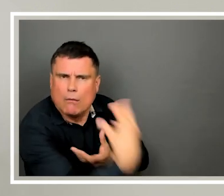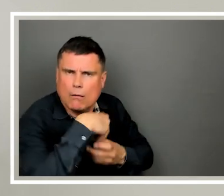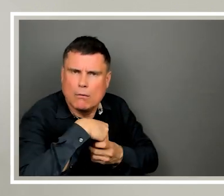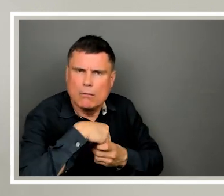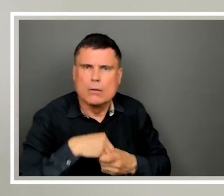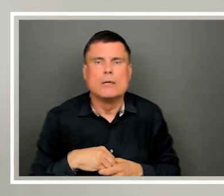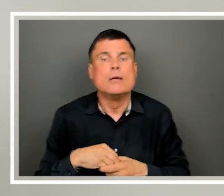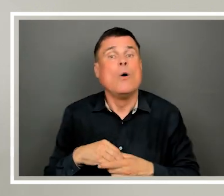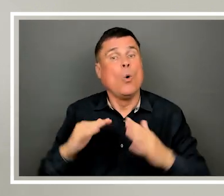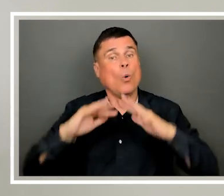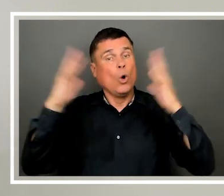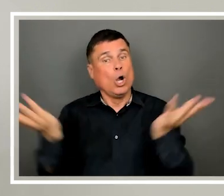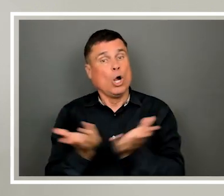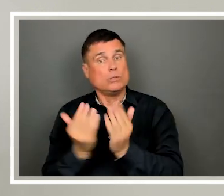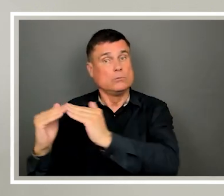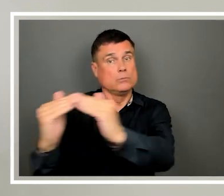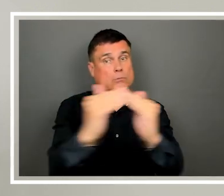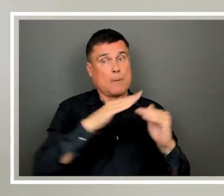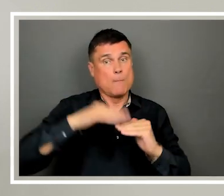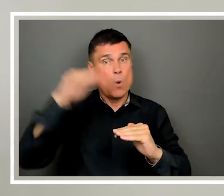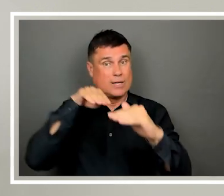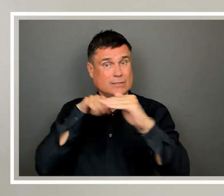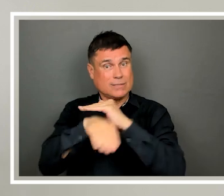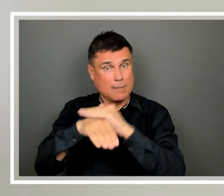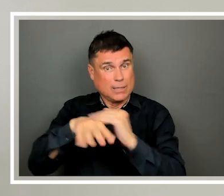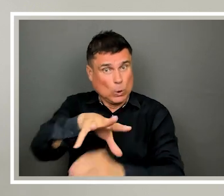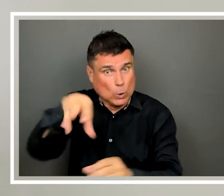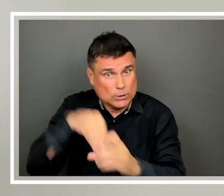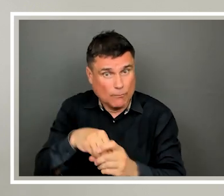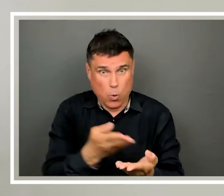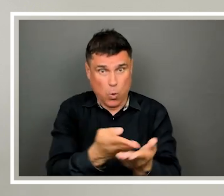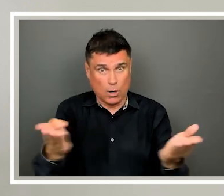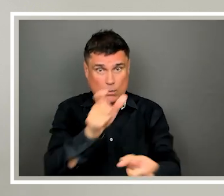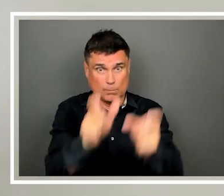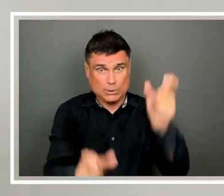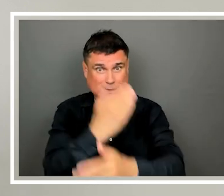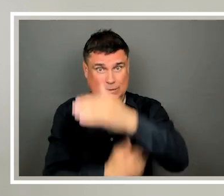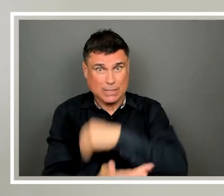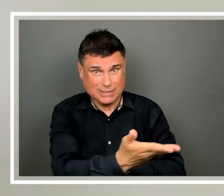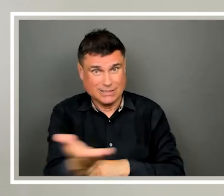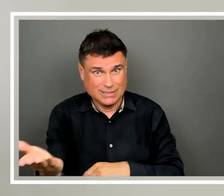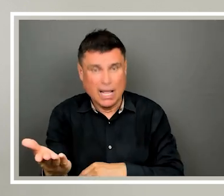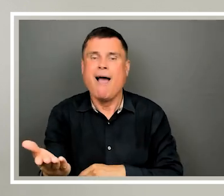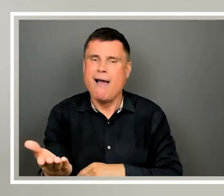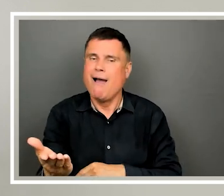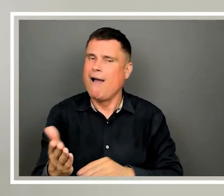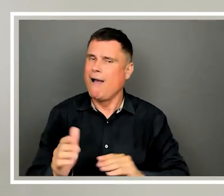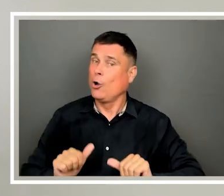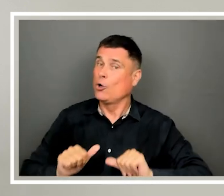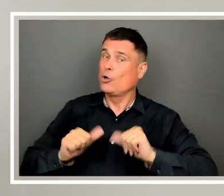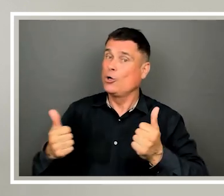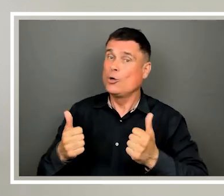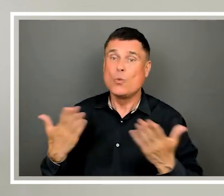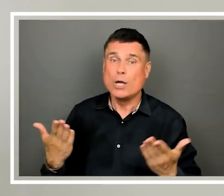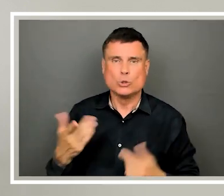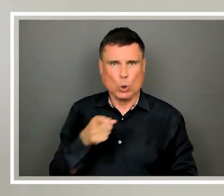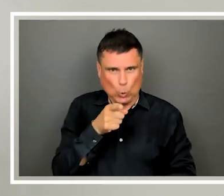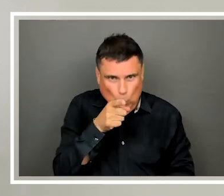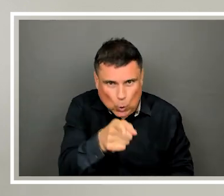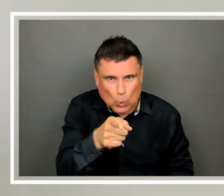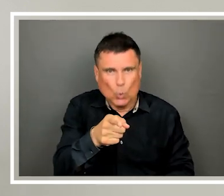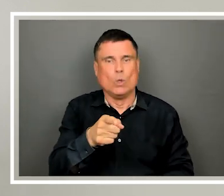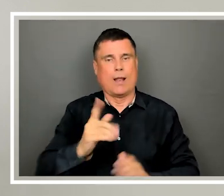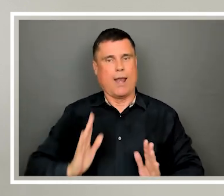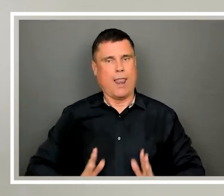to make the world more accessible and inclusive for persons with disabilities. The good news is that you can start by